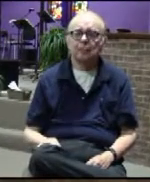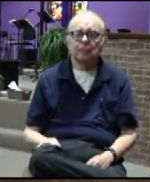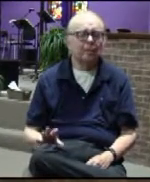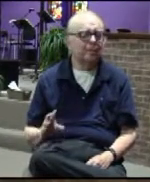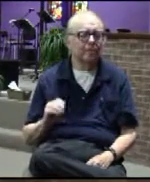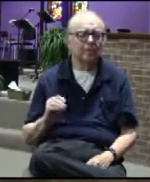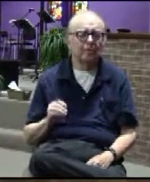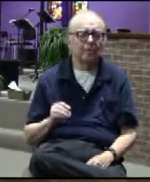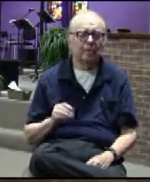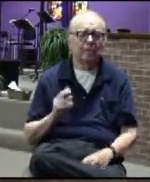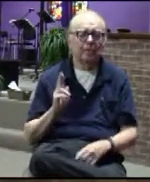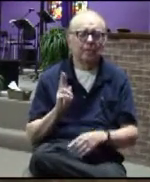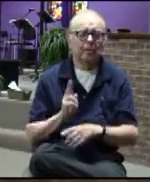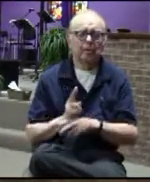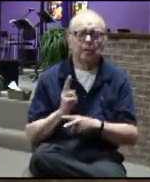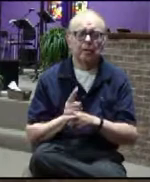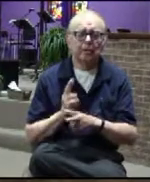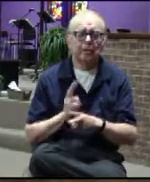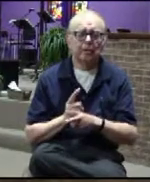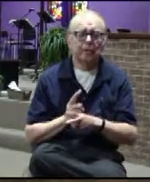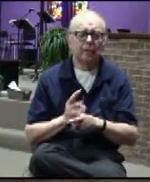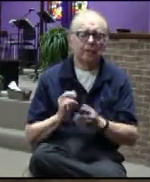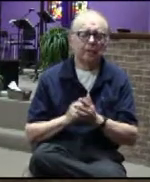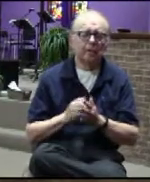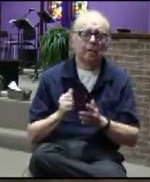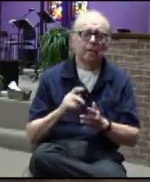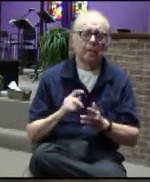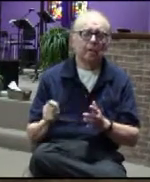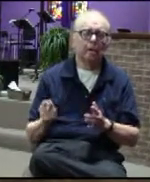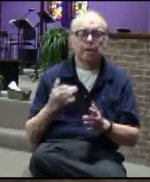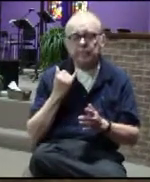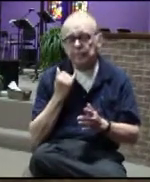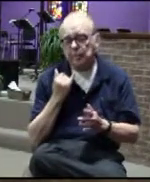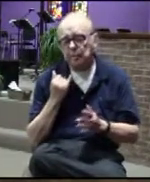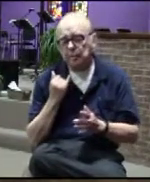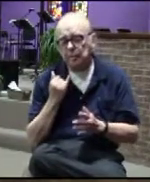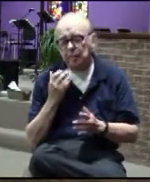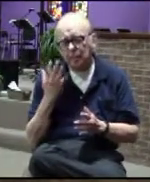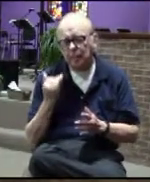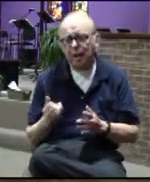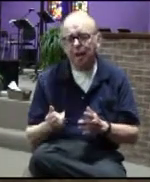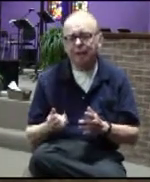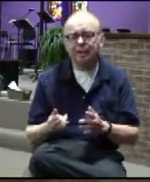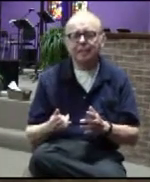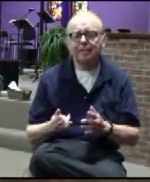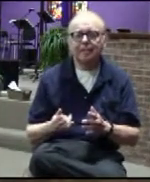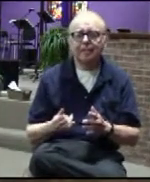no no you're going to keep that AT&T phone why?